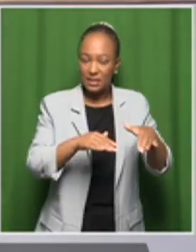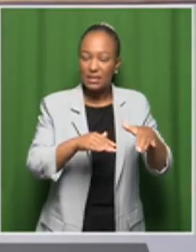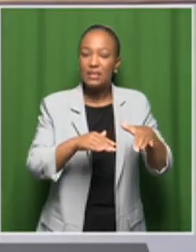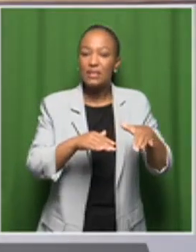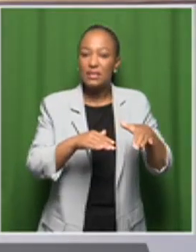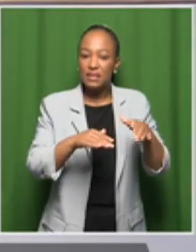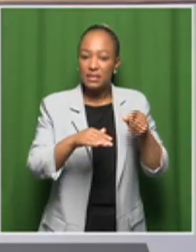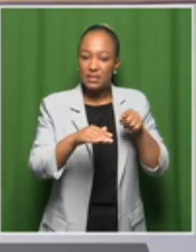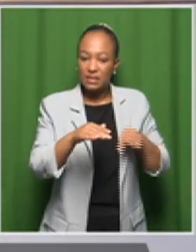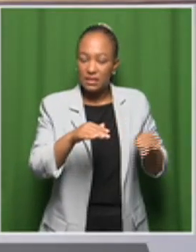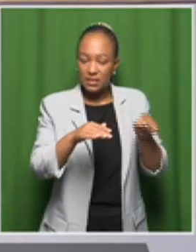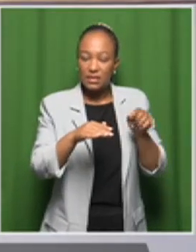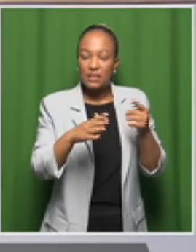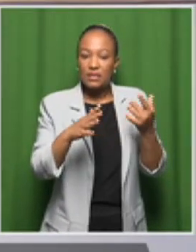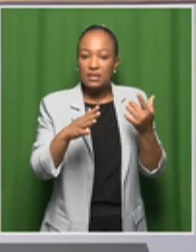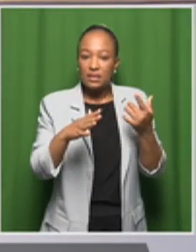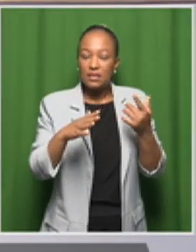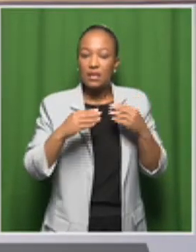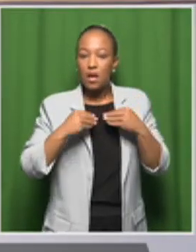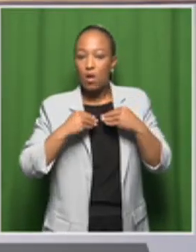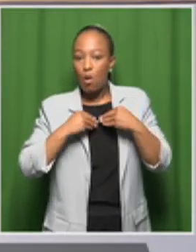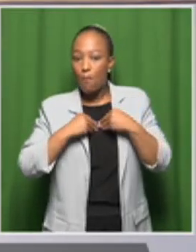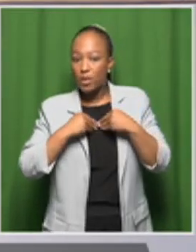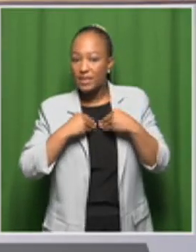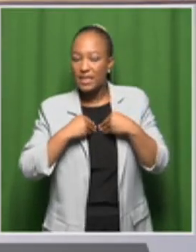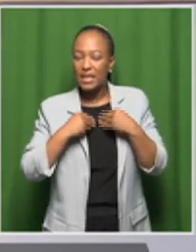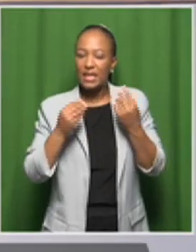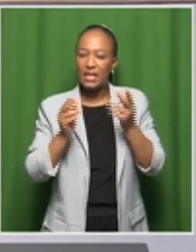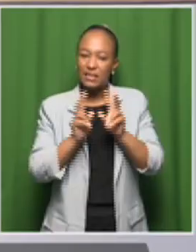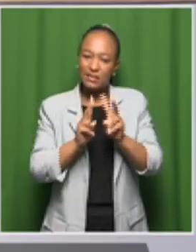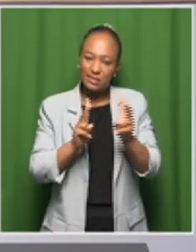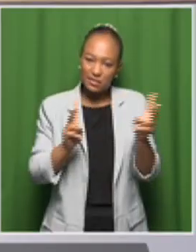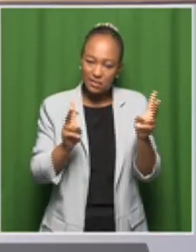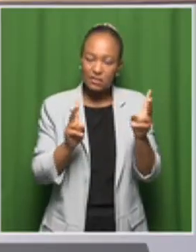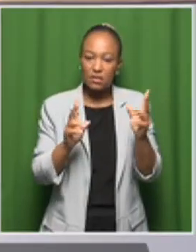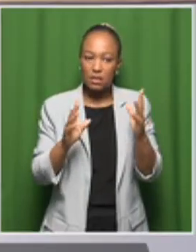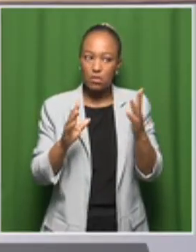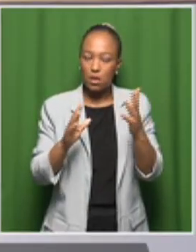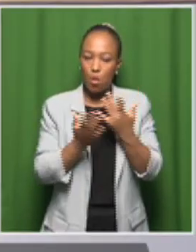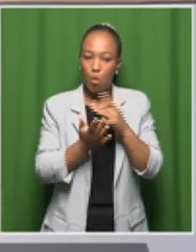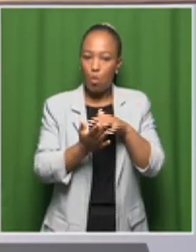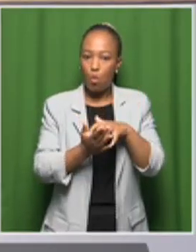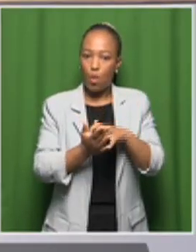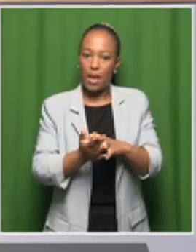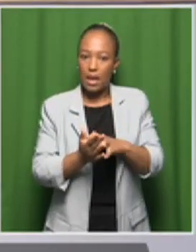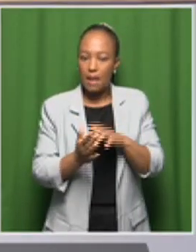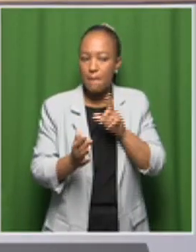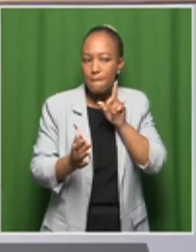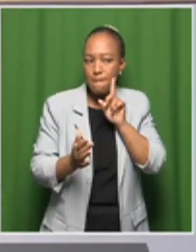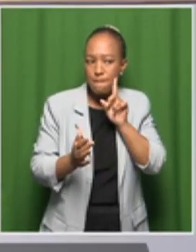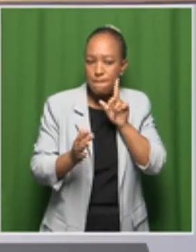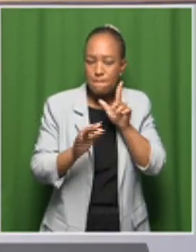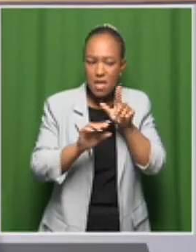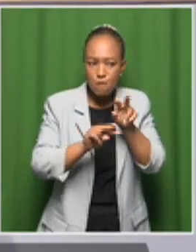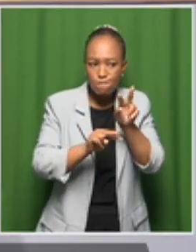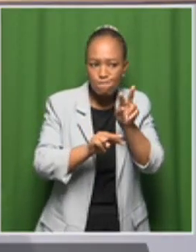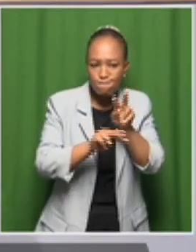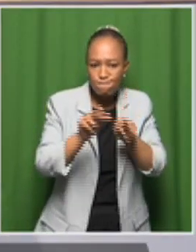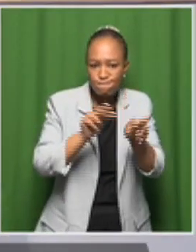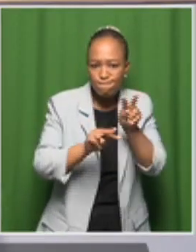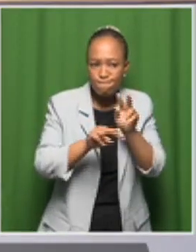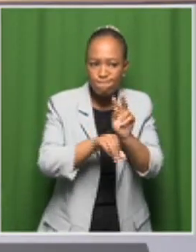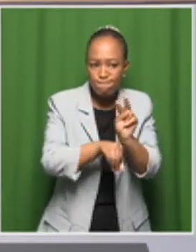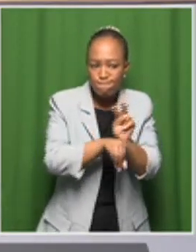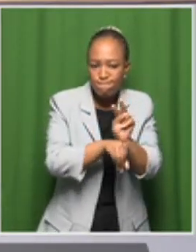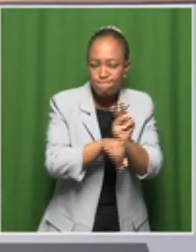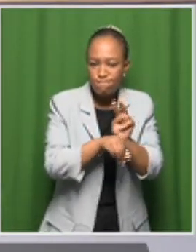to the commodities market. So it's been like really volatile, and I've been exploiting every movement of it. Okay, thank you very